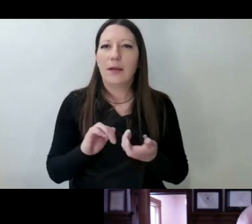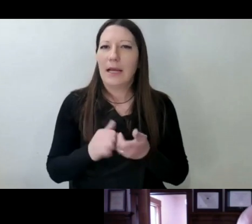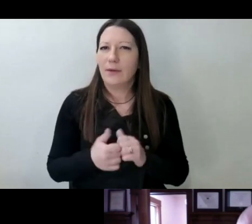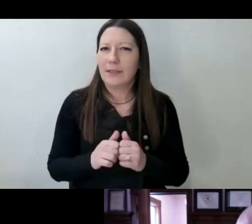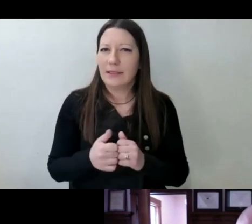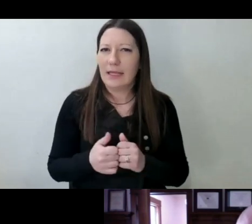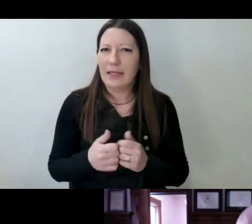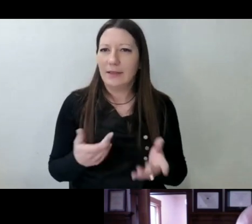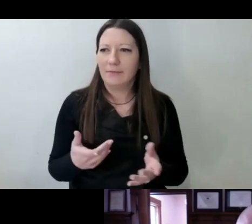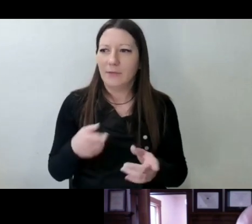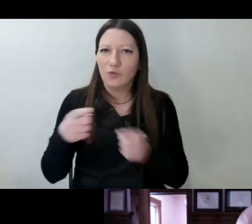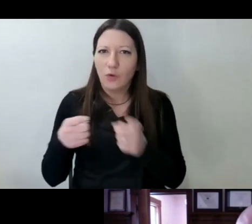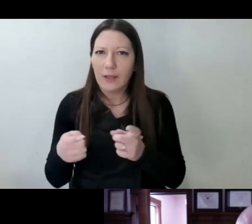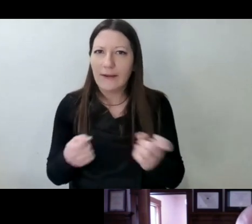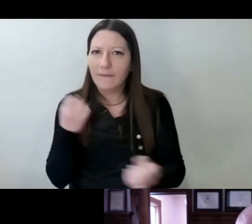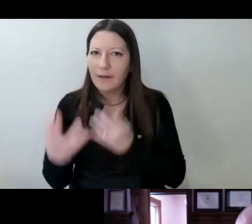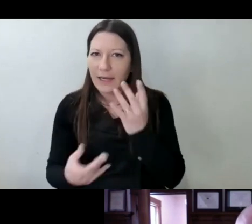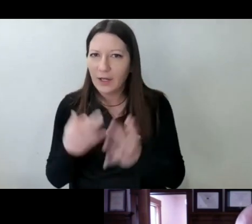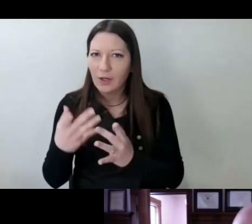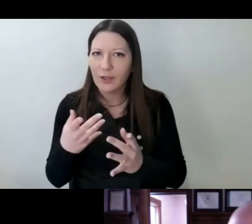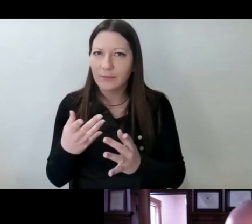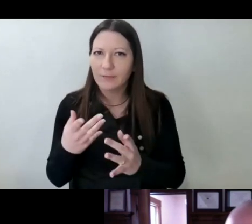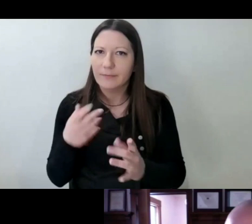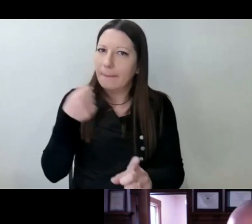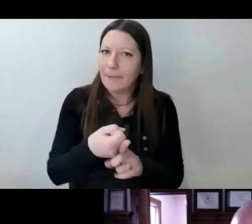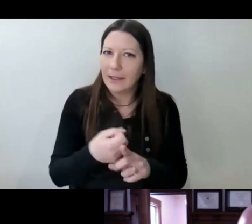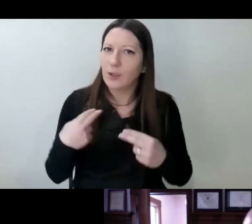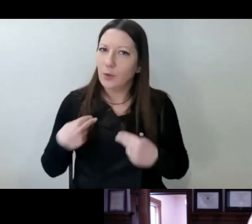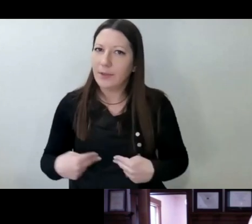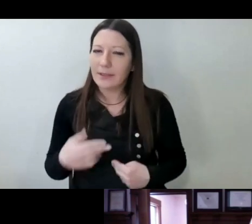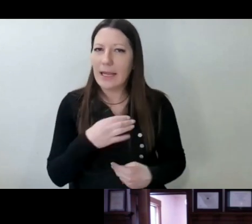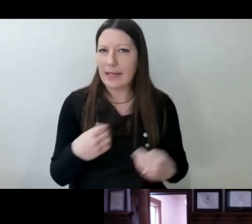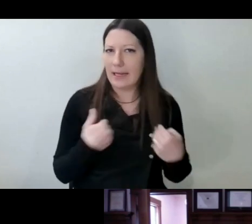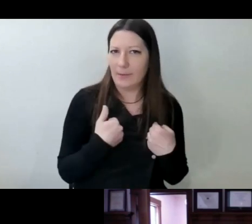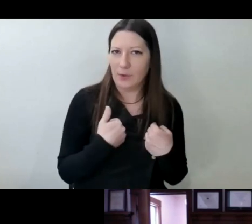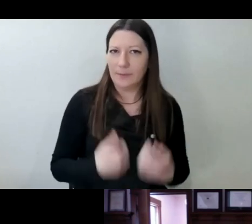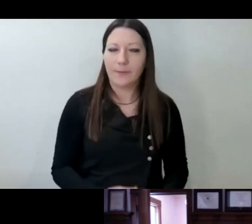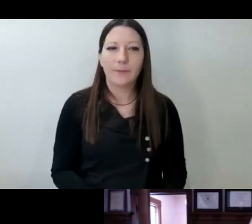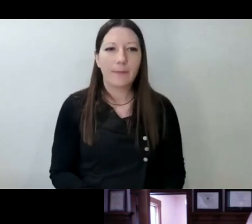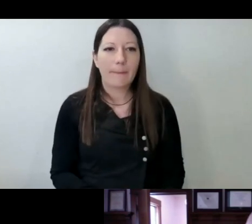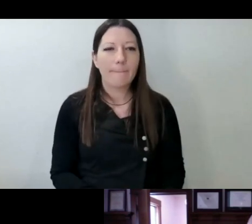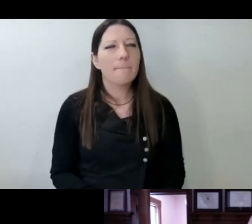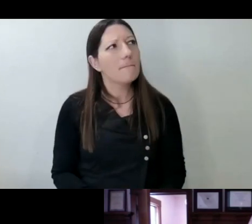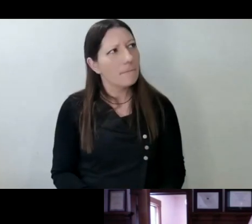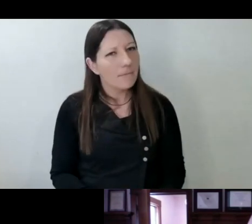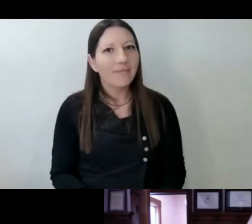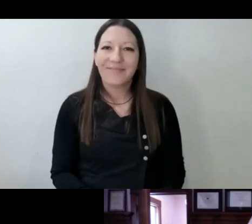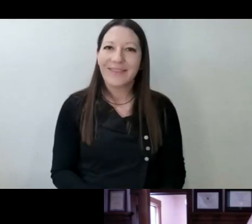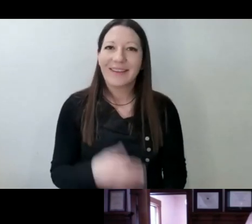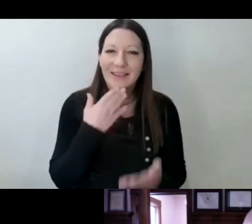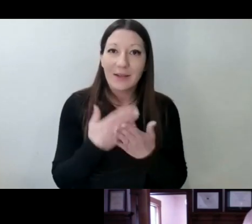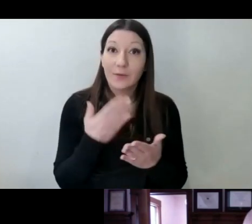That's a great question. Thank you, Canada. That is not something I've thought of too thoroughly